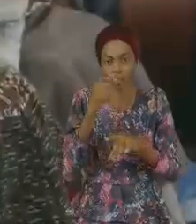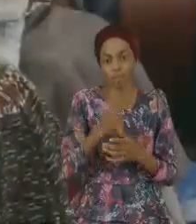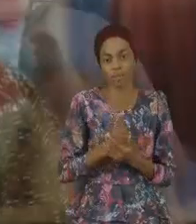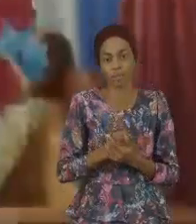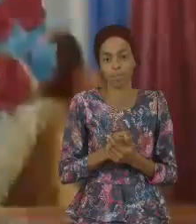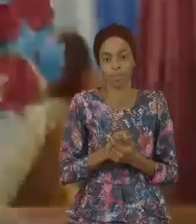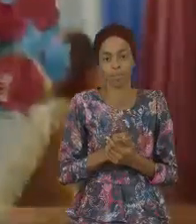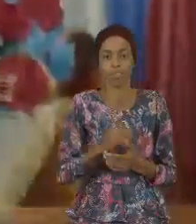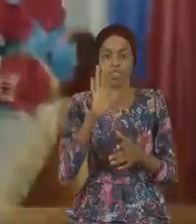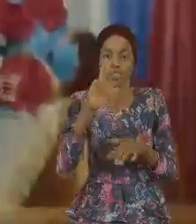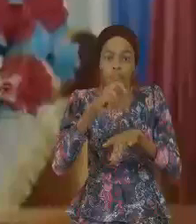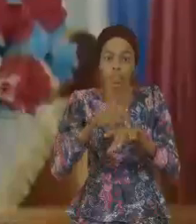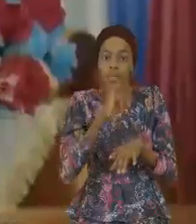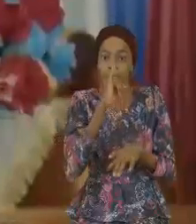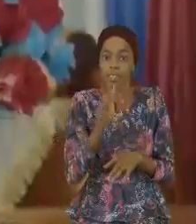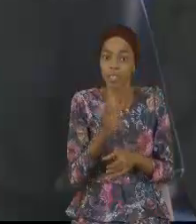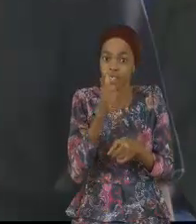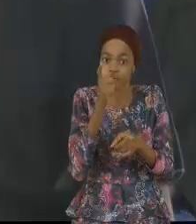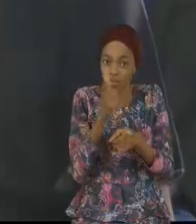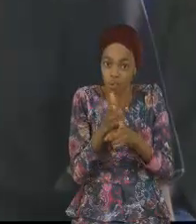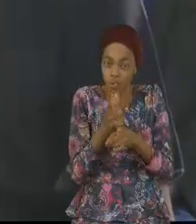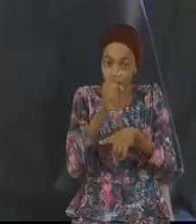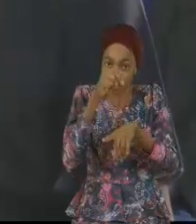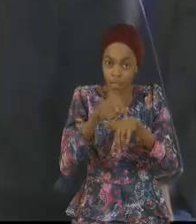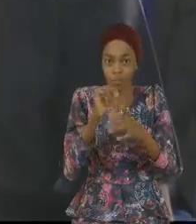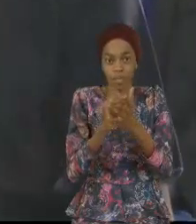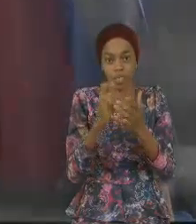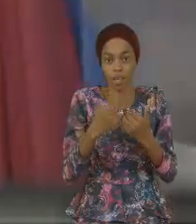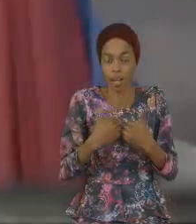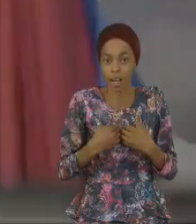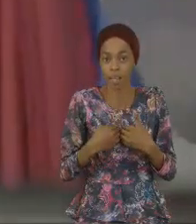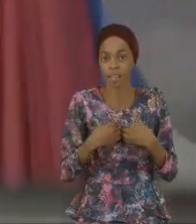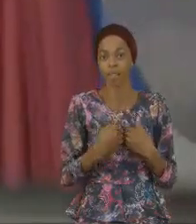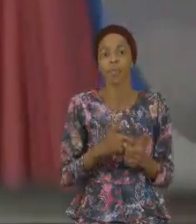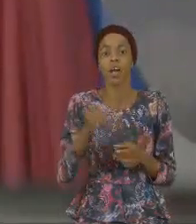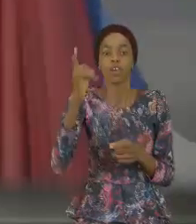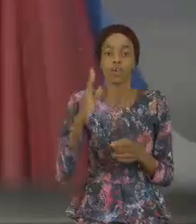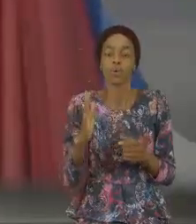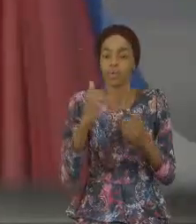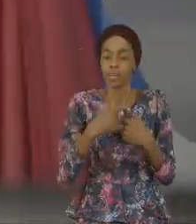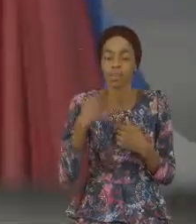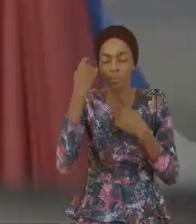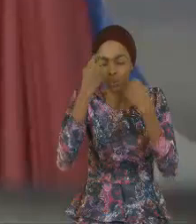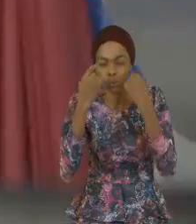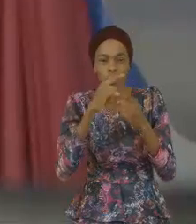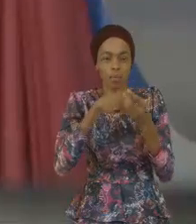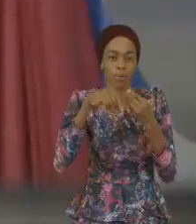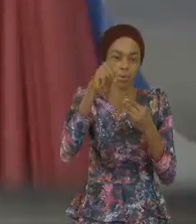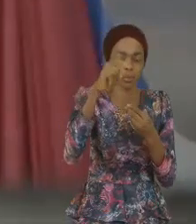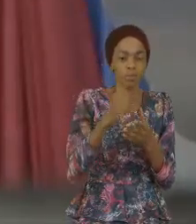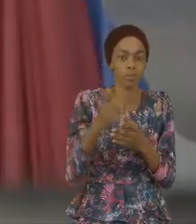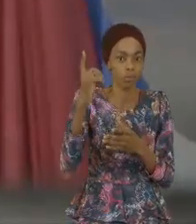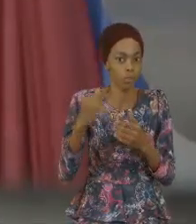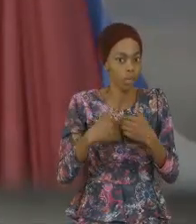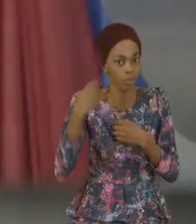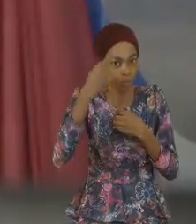time is the time that has now arrived. God had thought about you. God had thought about Moses,